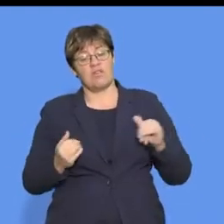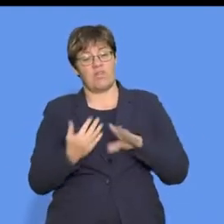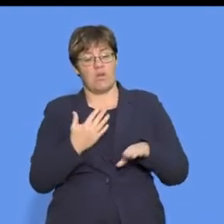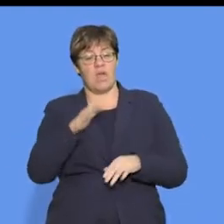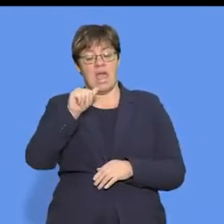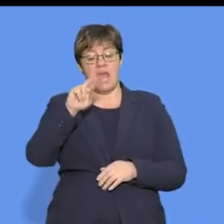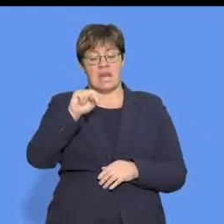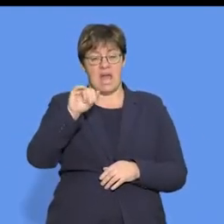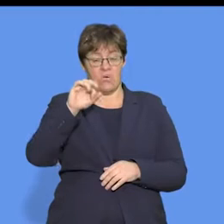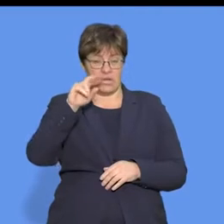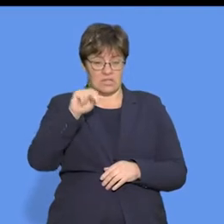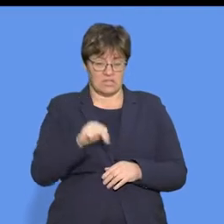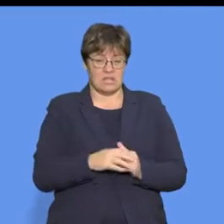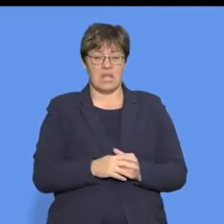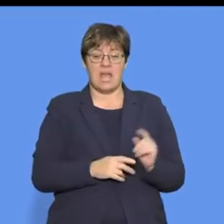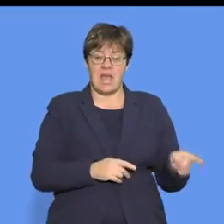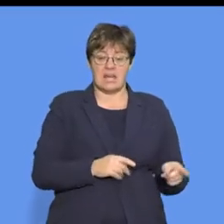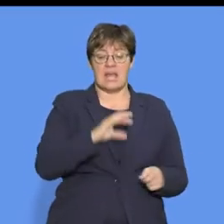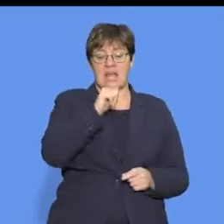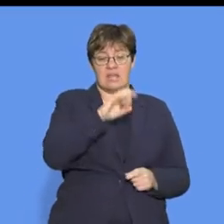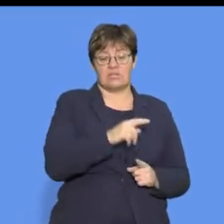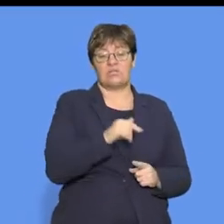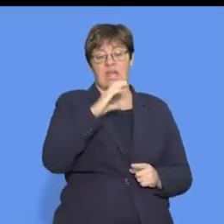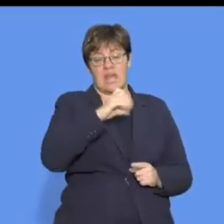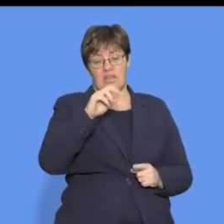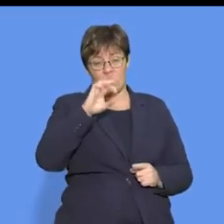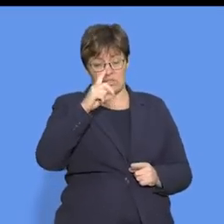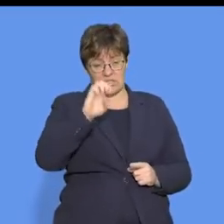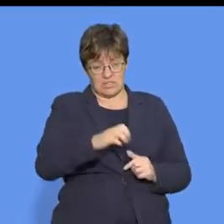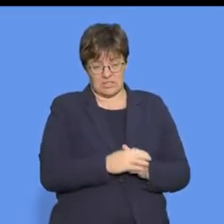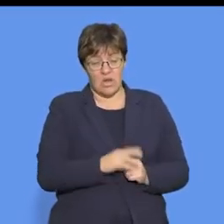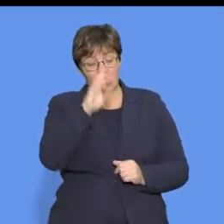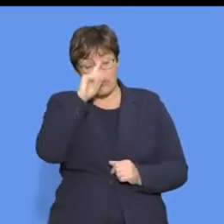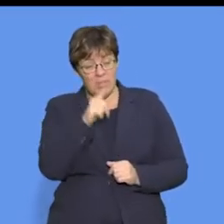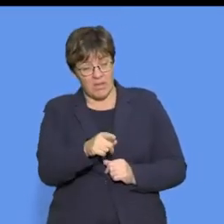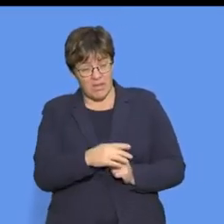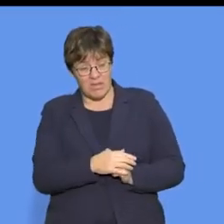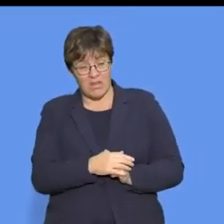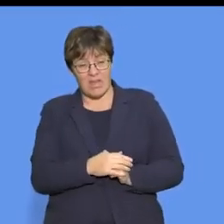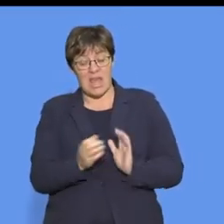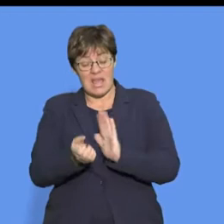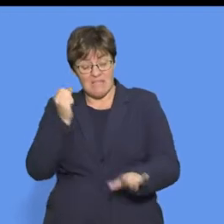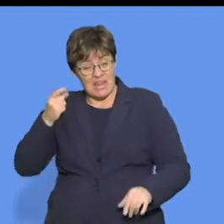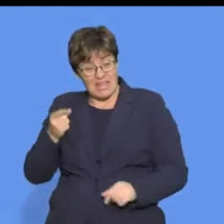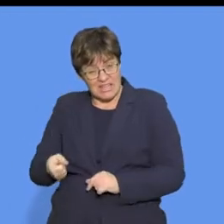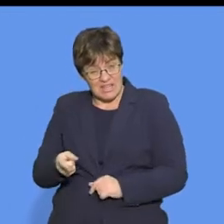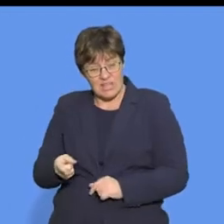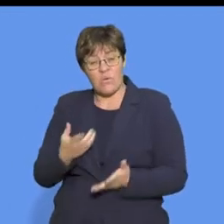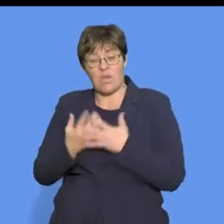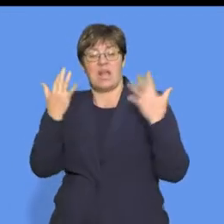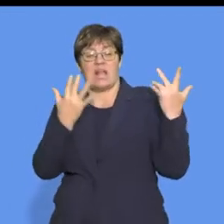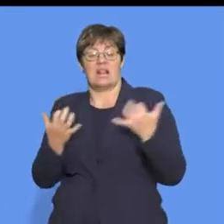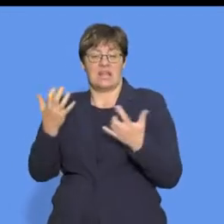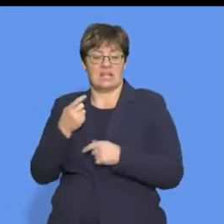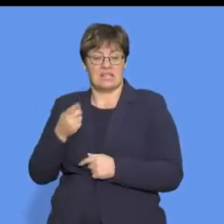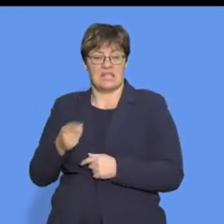free flow of anions to the anode and cations to the cathode. Remember as well that for the galvanic cell,